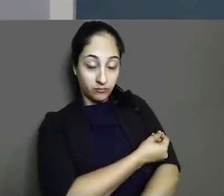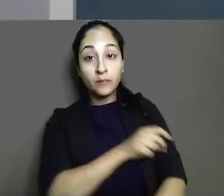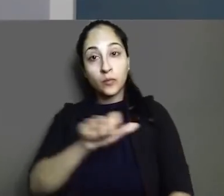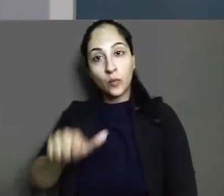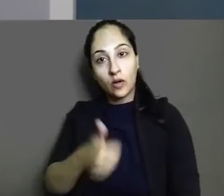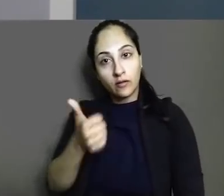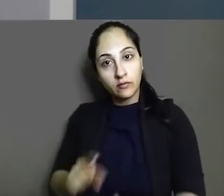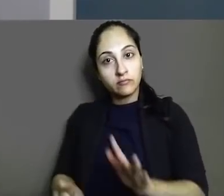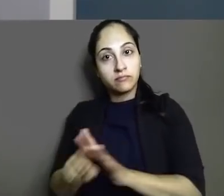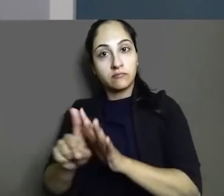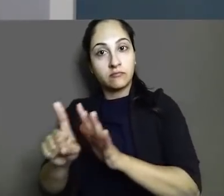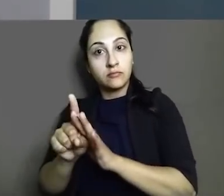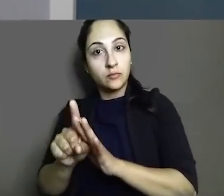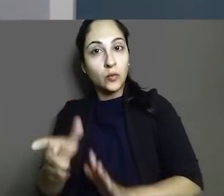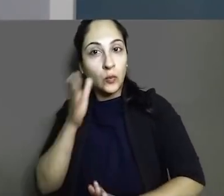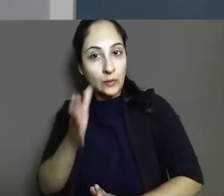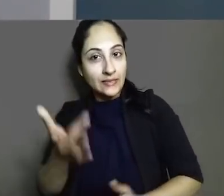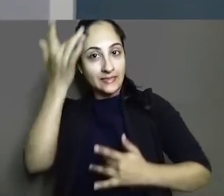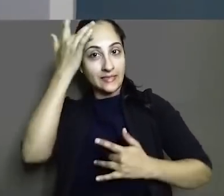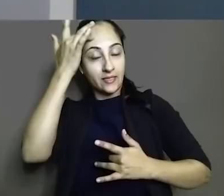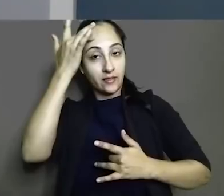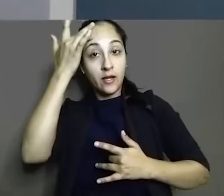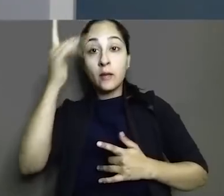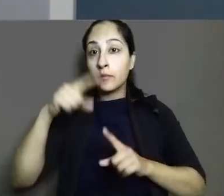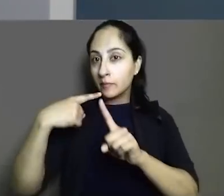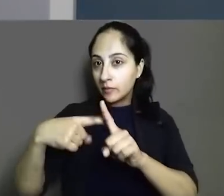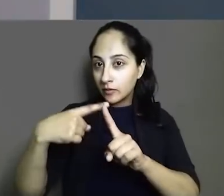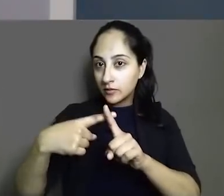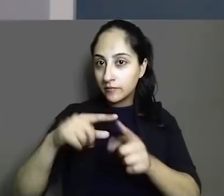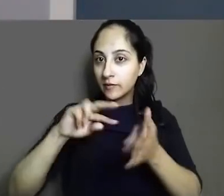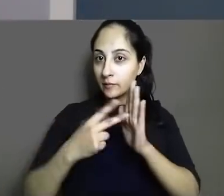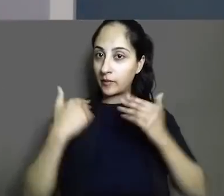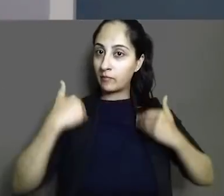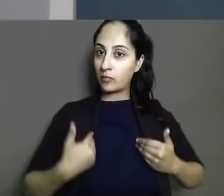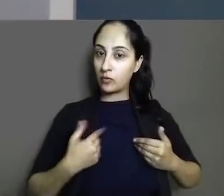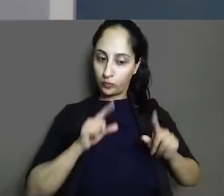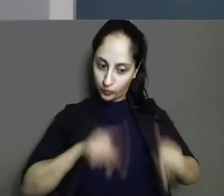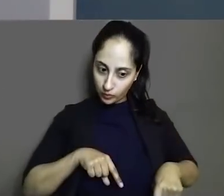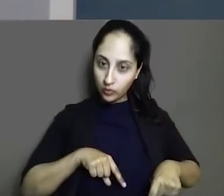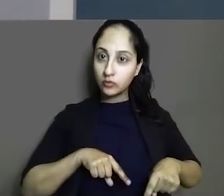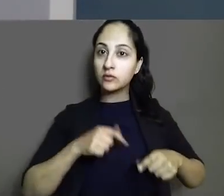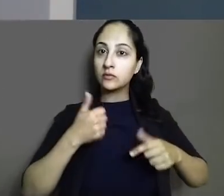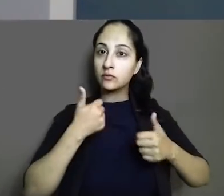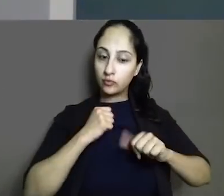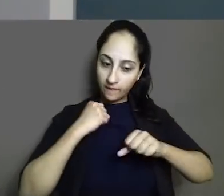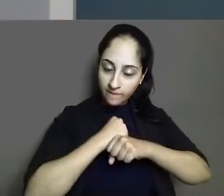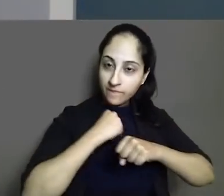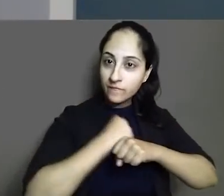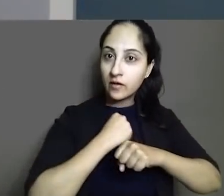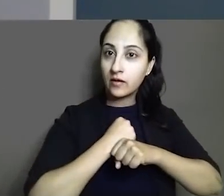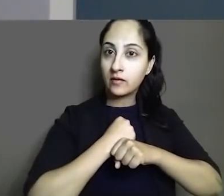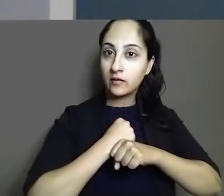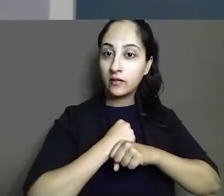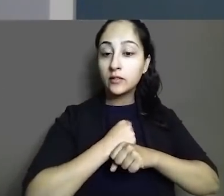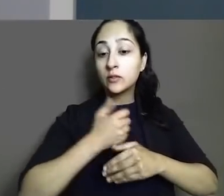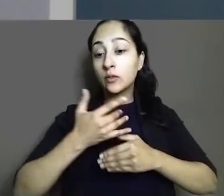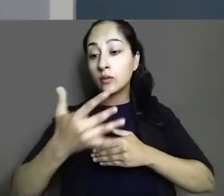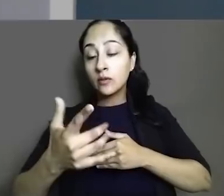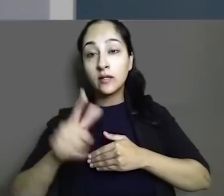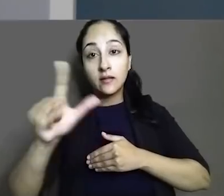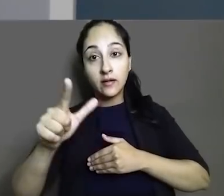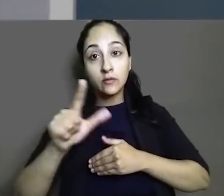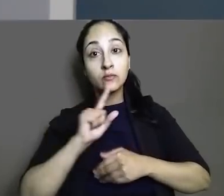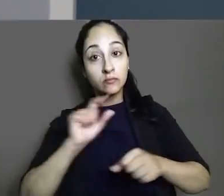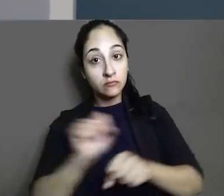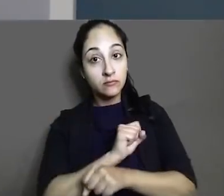terms of the numbers, at least 1 in 10 people who are vaccinated will get some temporary pain or swelling at the injection